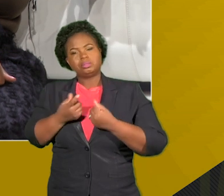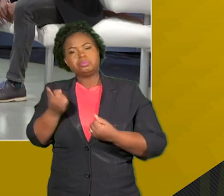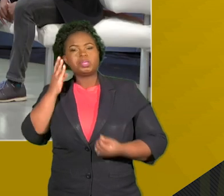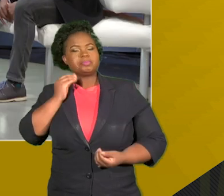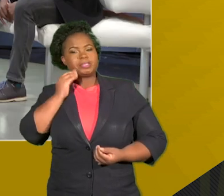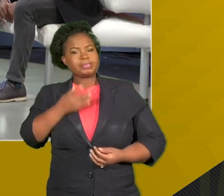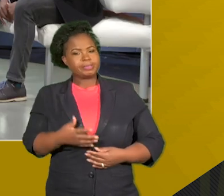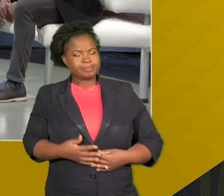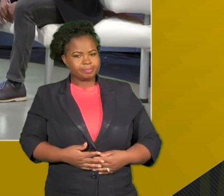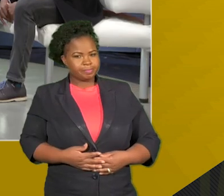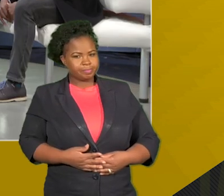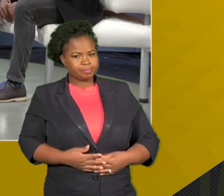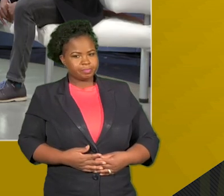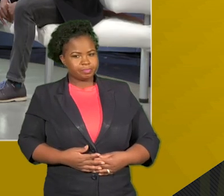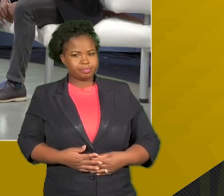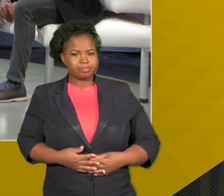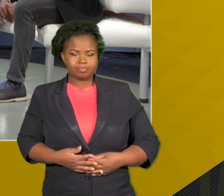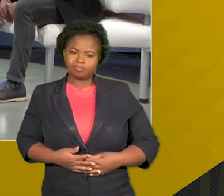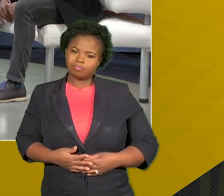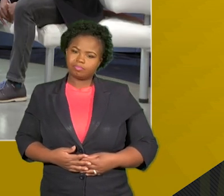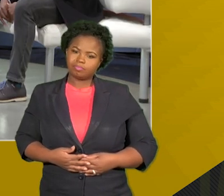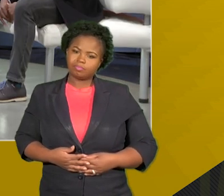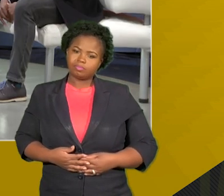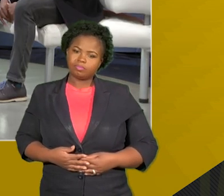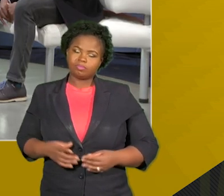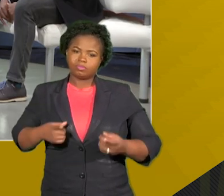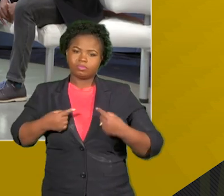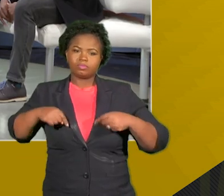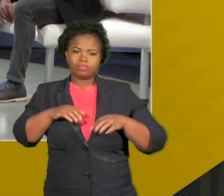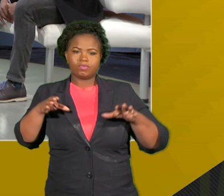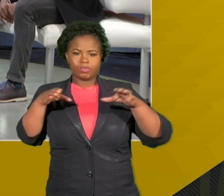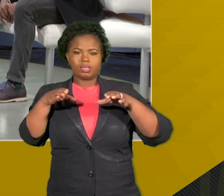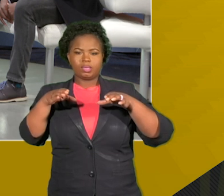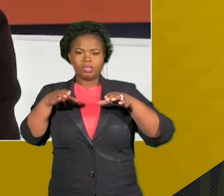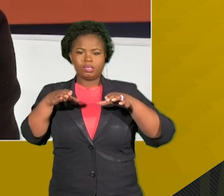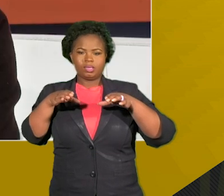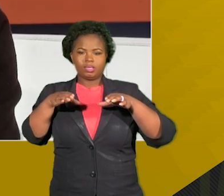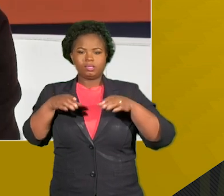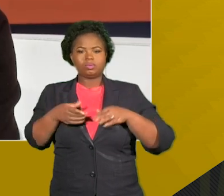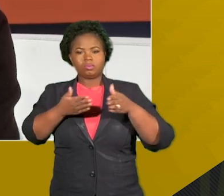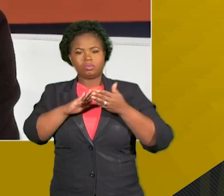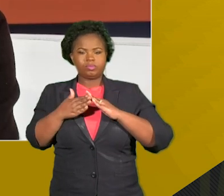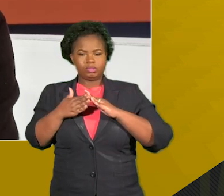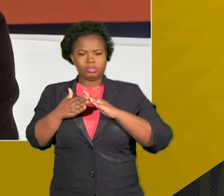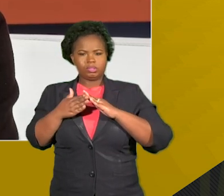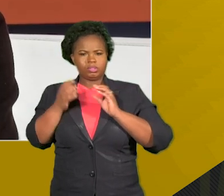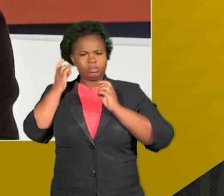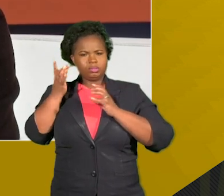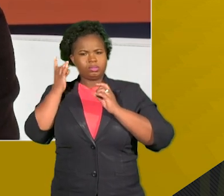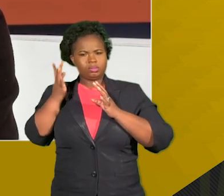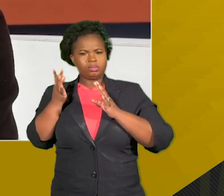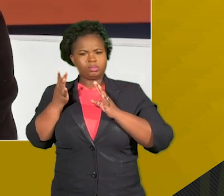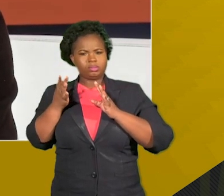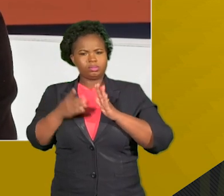NGOs. Okay. Probably we are an umbrella body of non-profit organization under Community Information and Development Center.